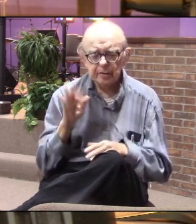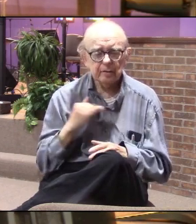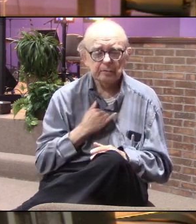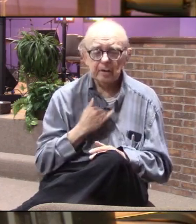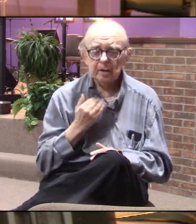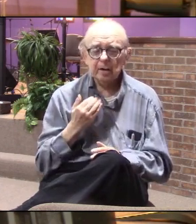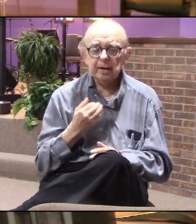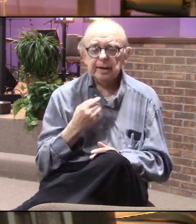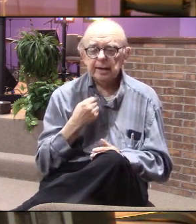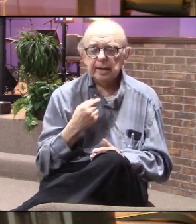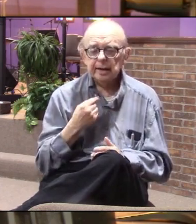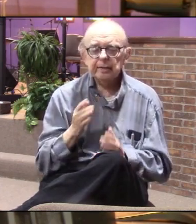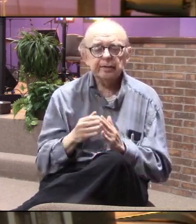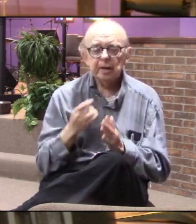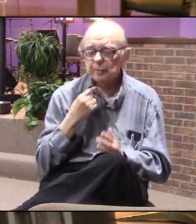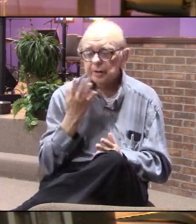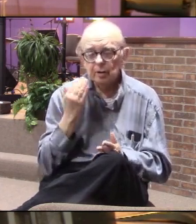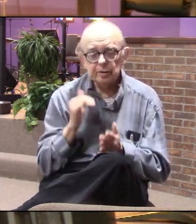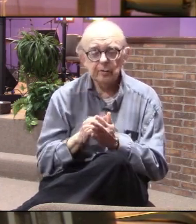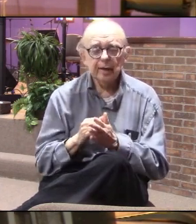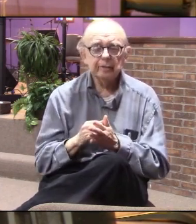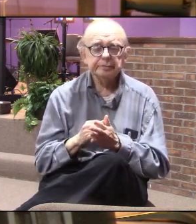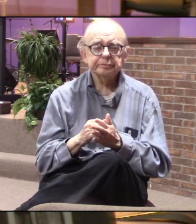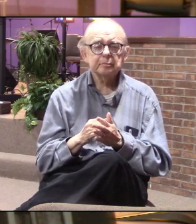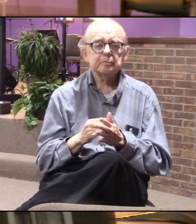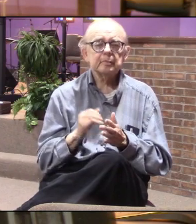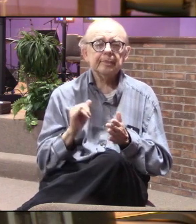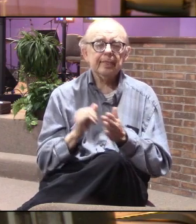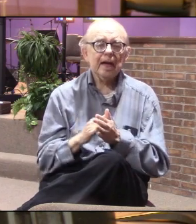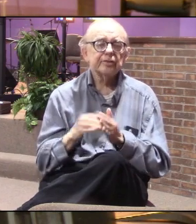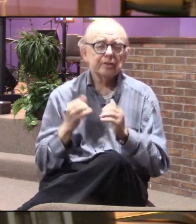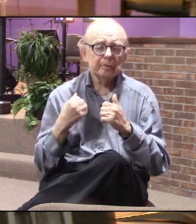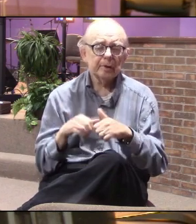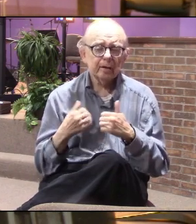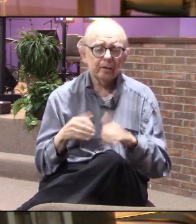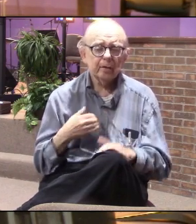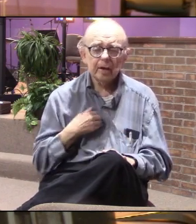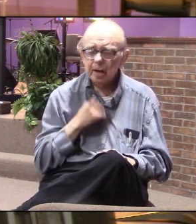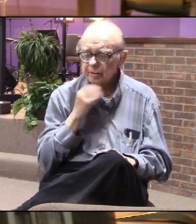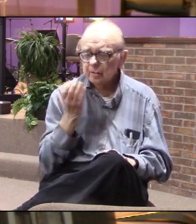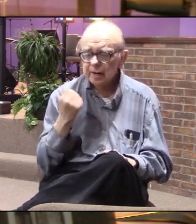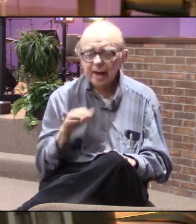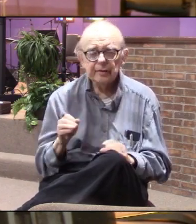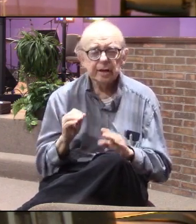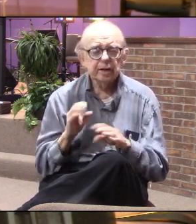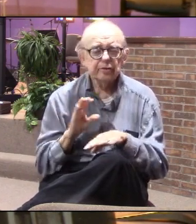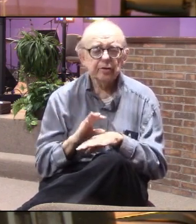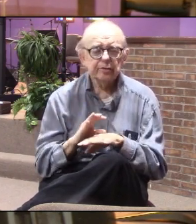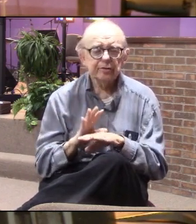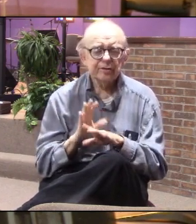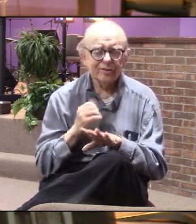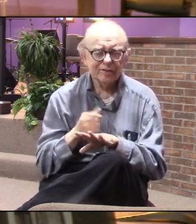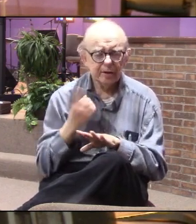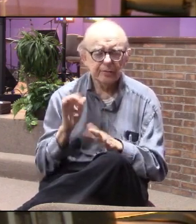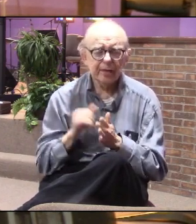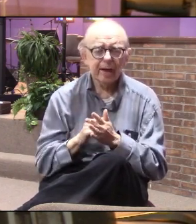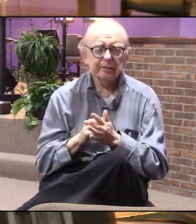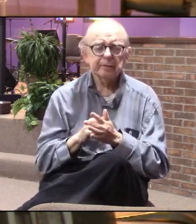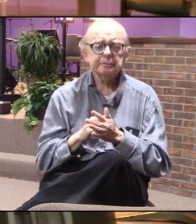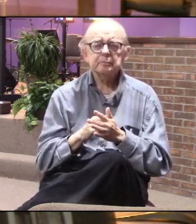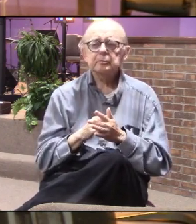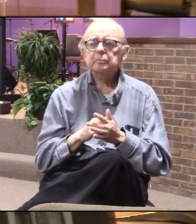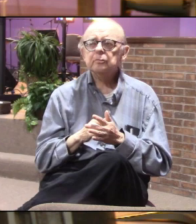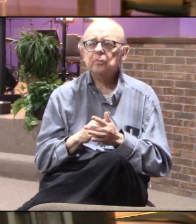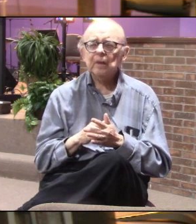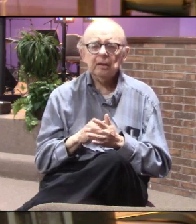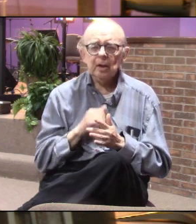don't know any. And I said, that's the problem. We don't have any. Because what we